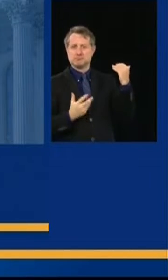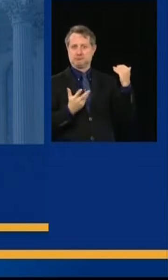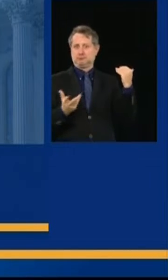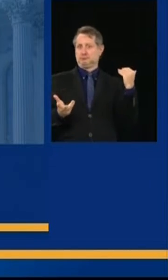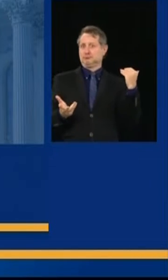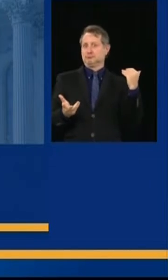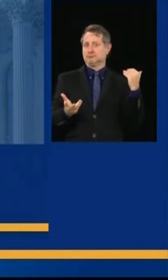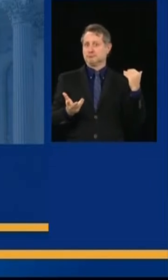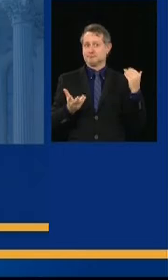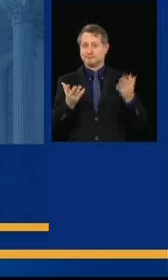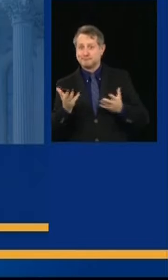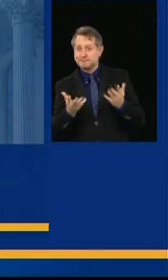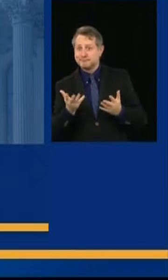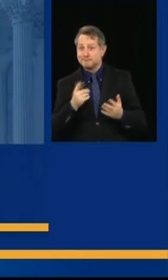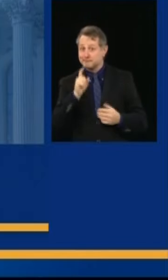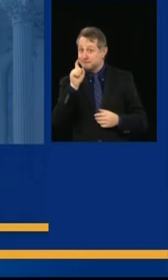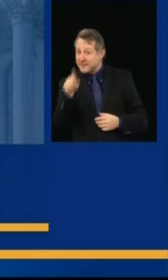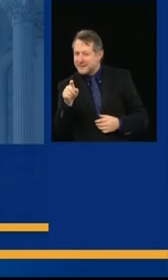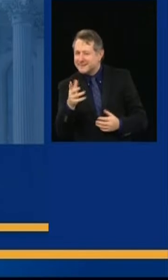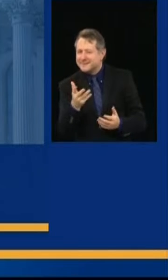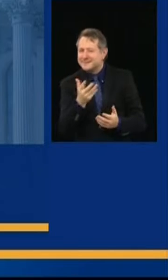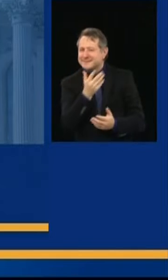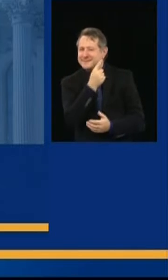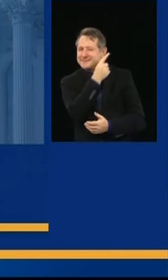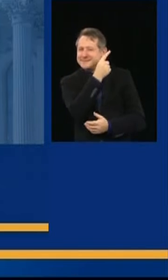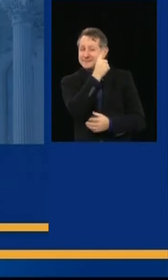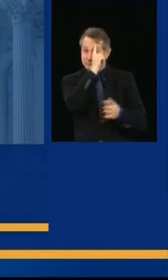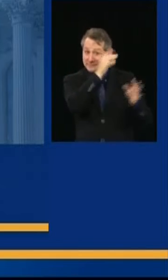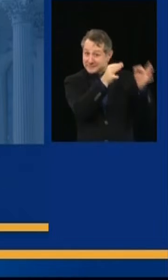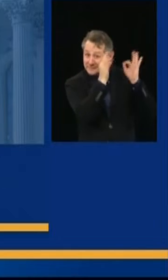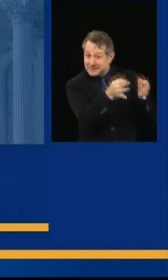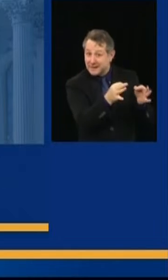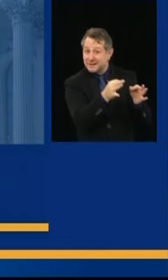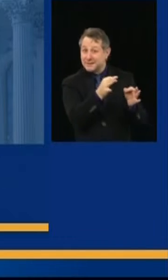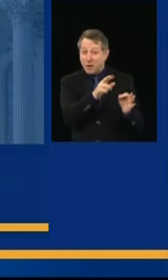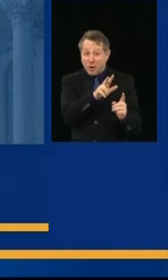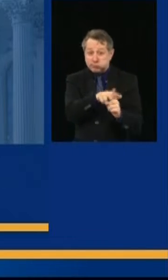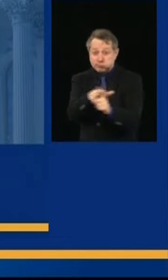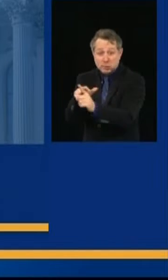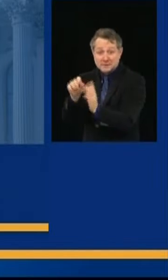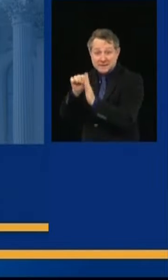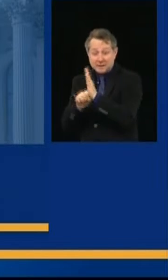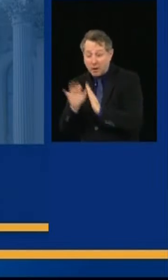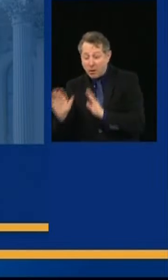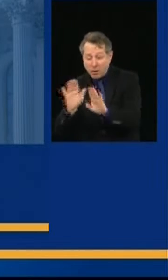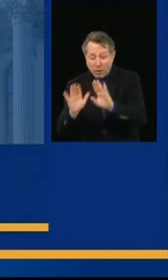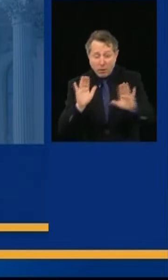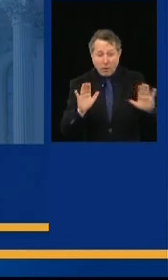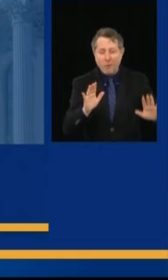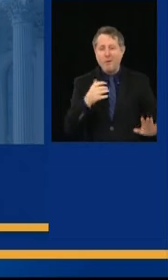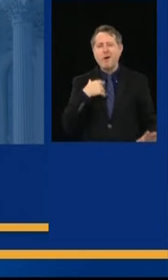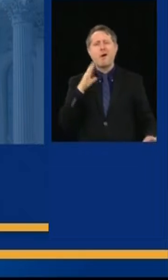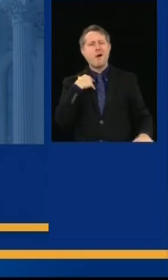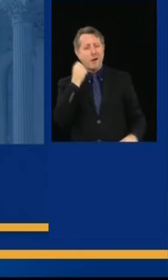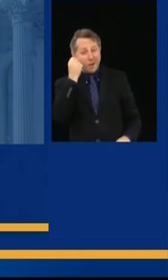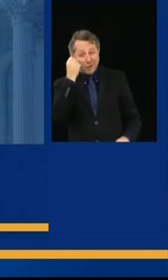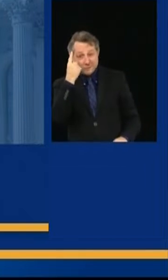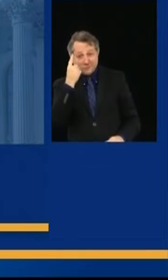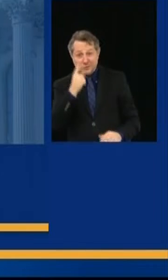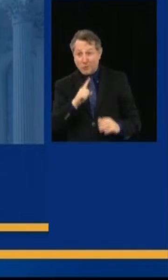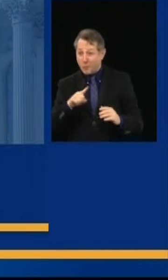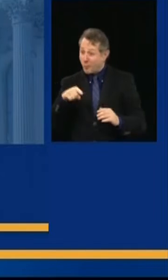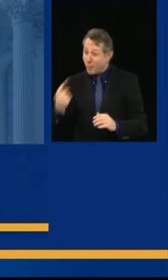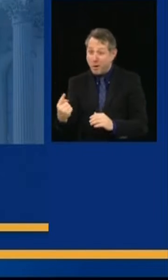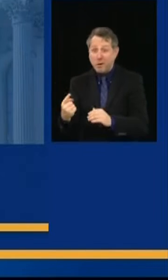or realization that it should be done state by state makes sense. But it doesn't mean the states are on their own either, and we need federal